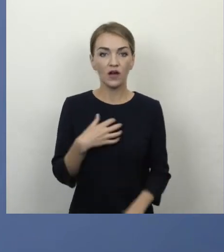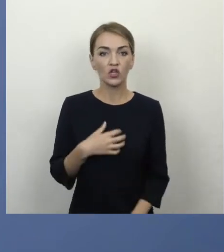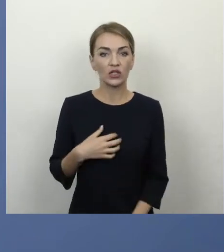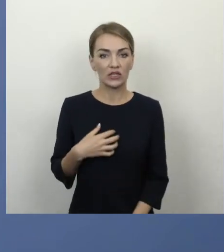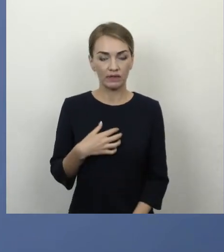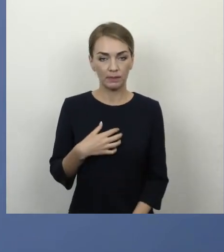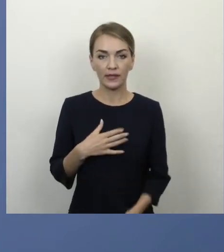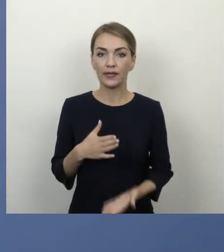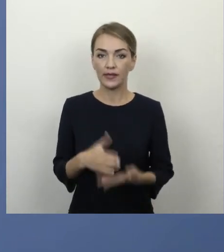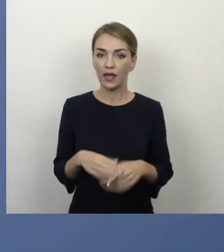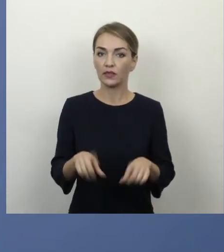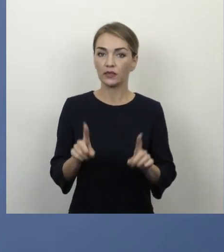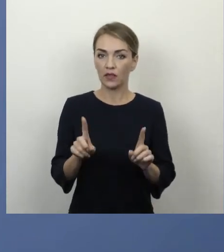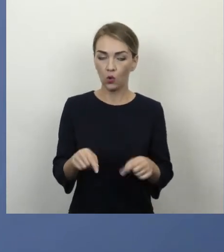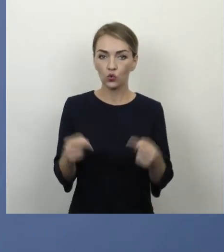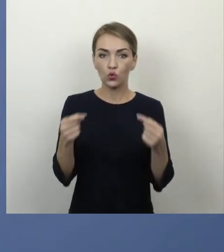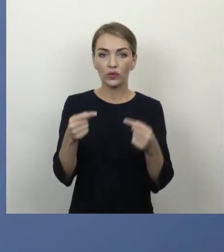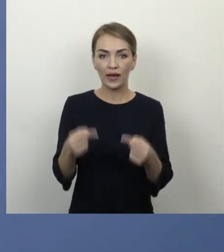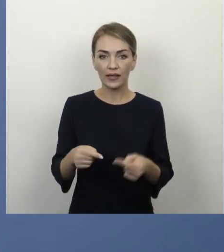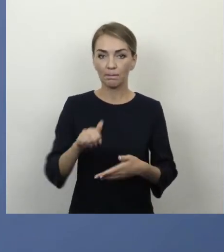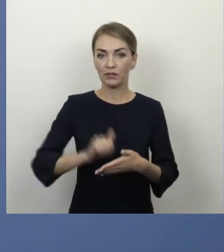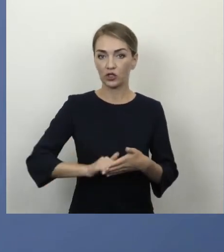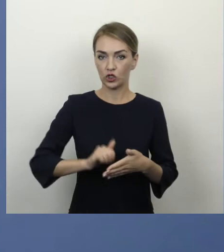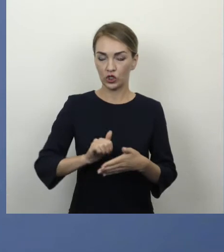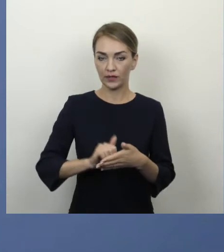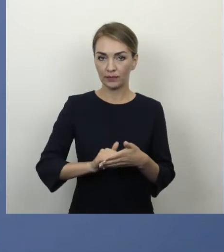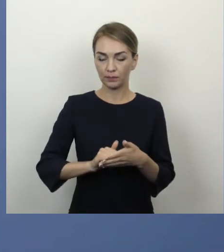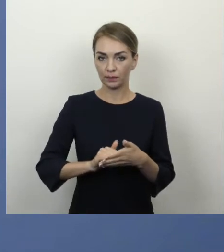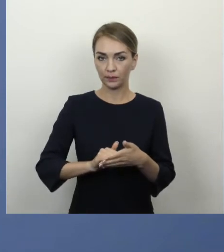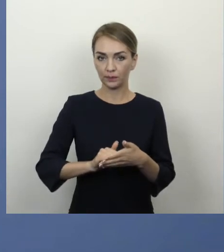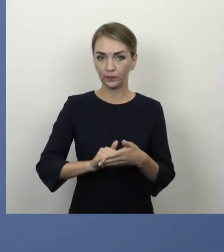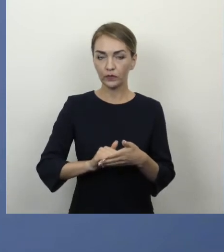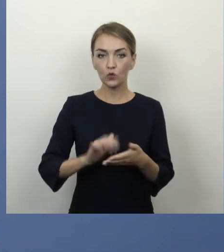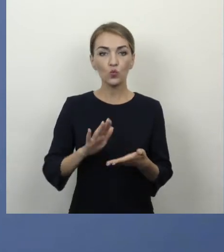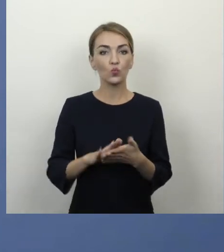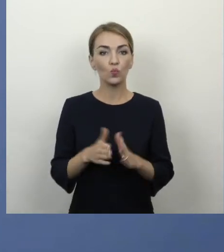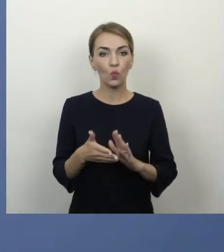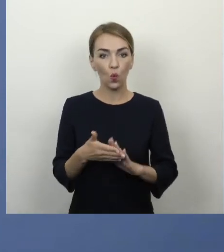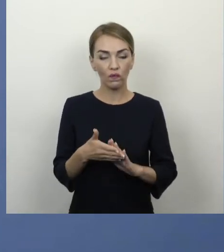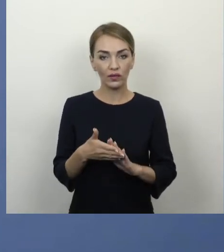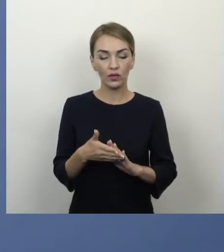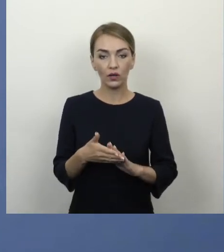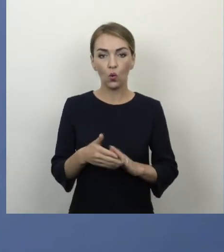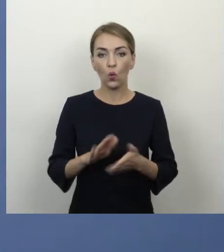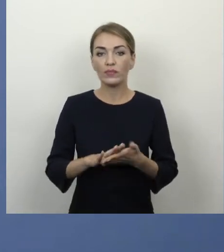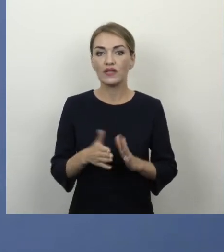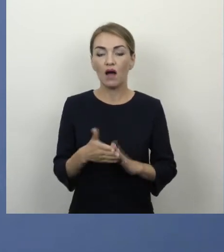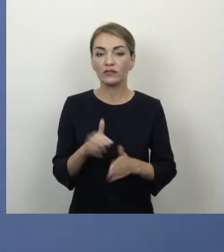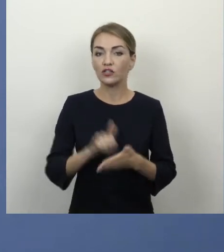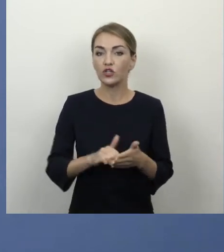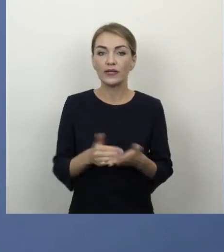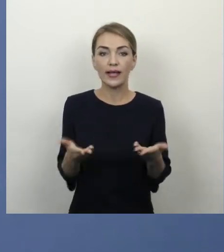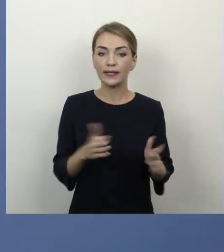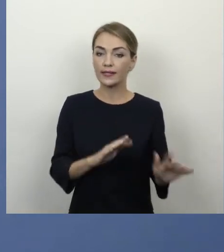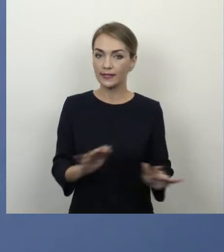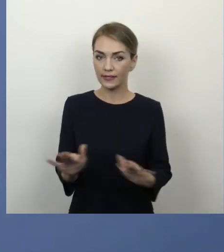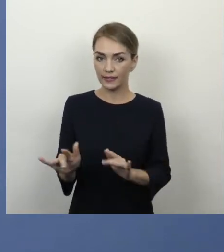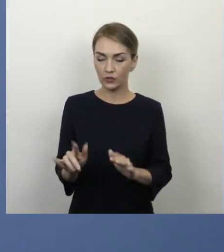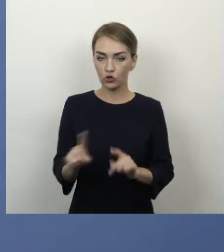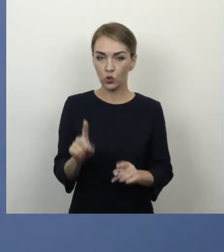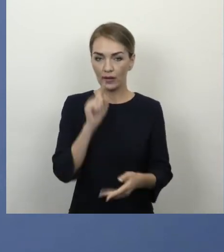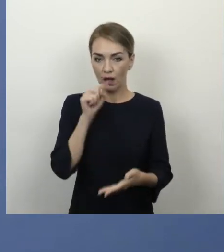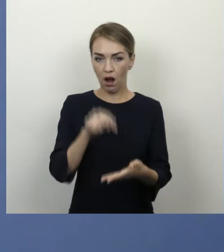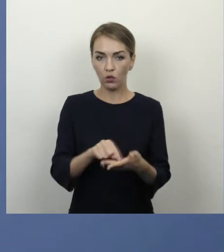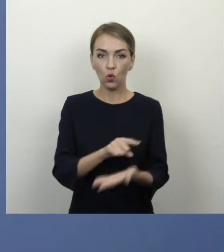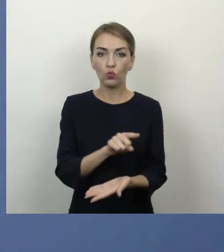improper exercise of the important actions by a public authority, also specific circumstances